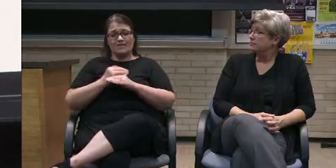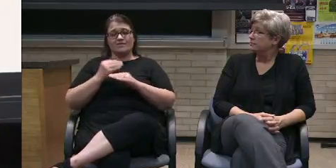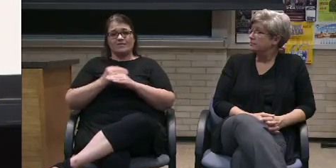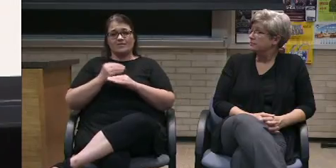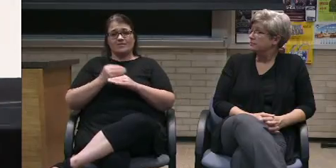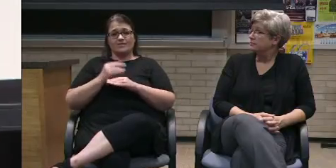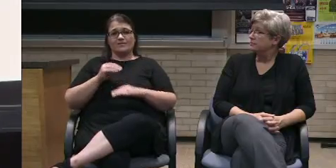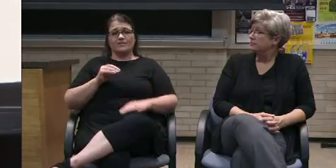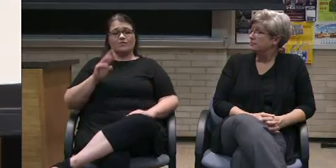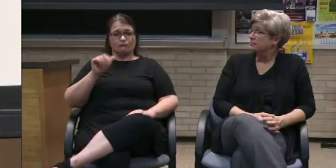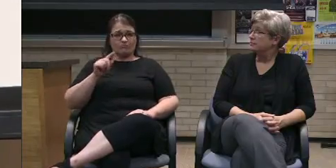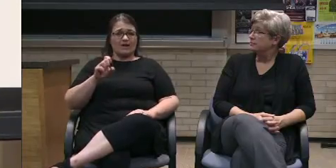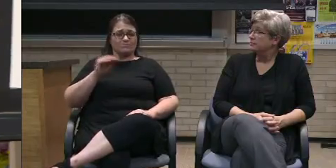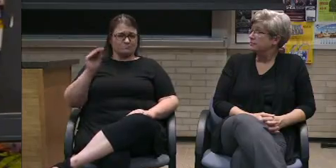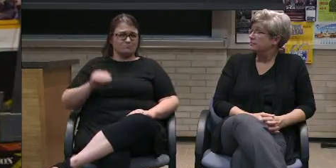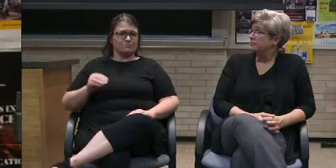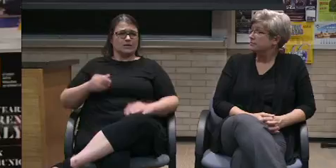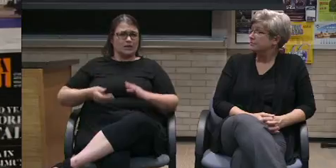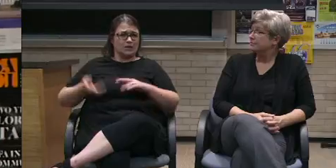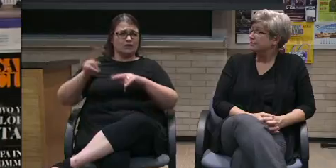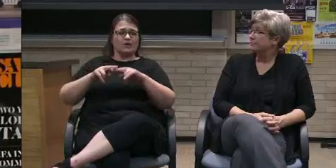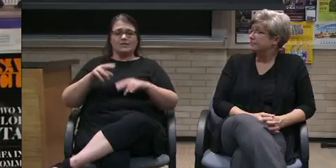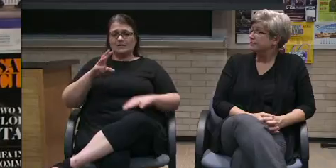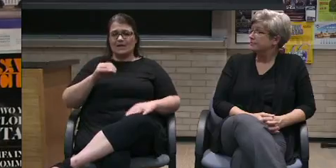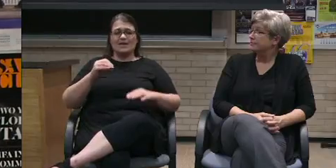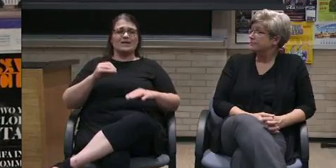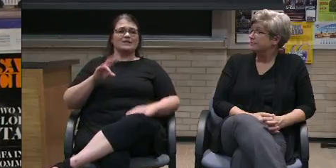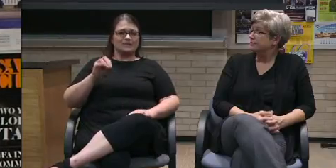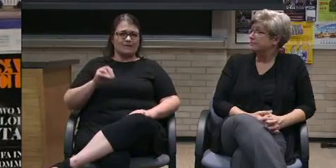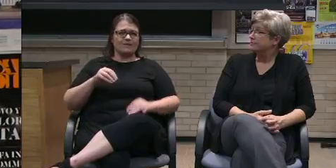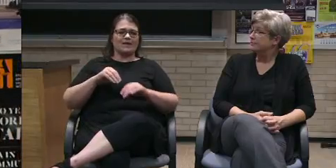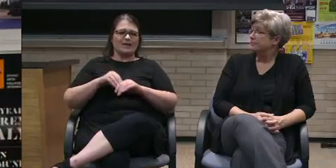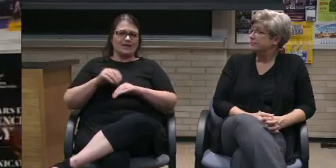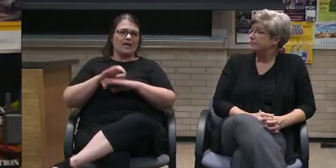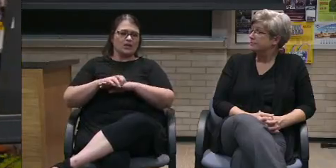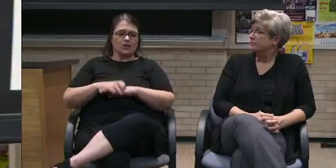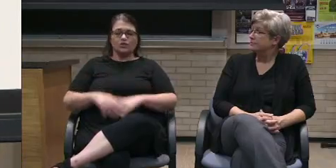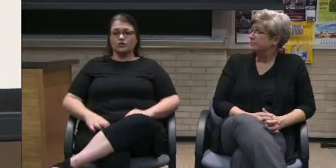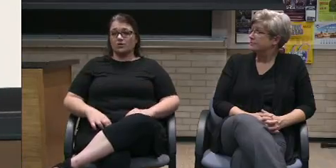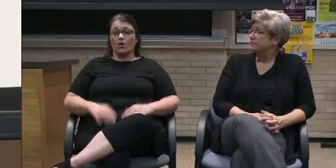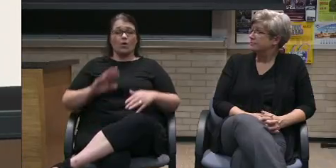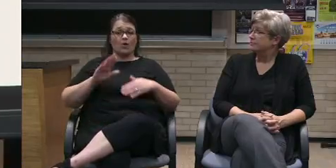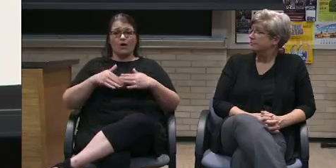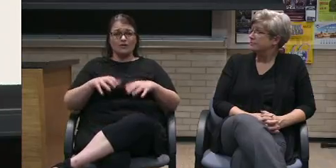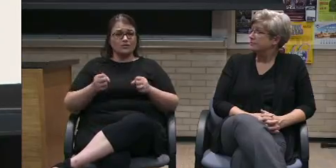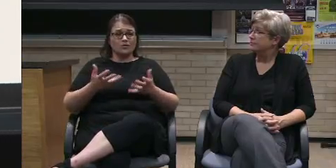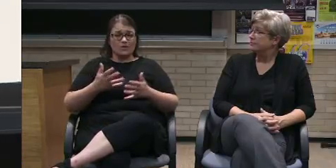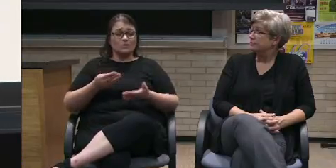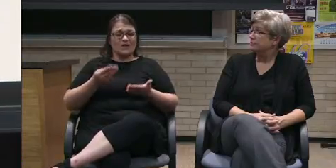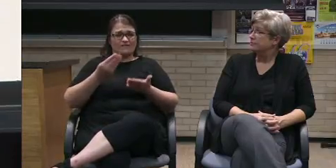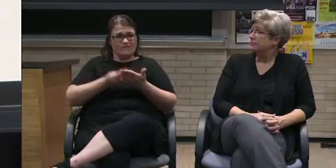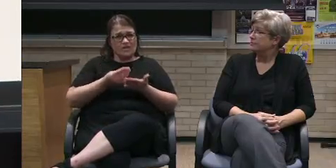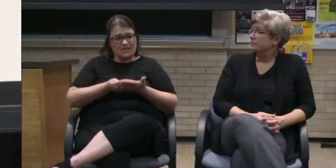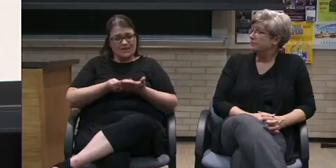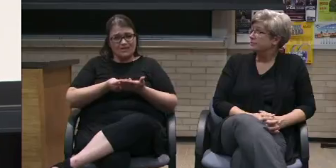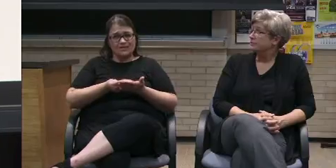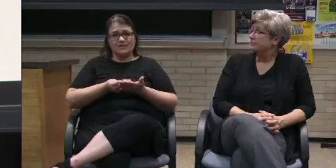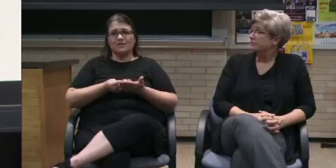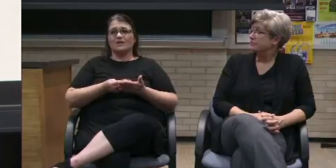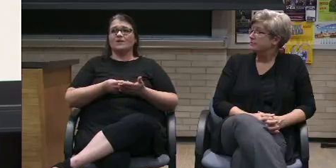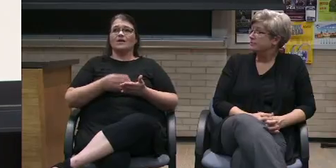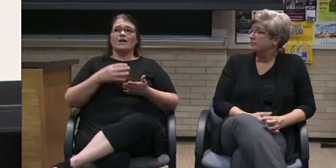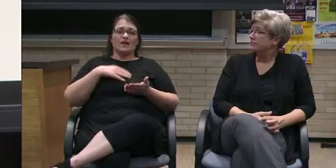English. And all it took was funding. So the same instructor teaches at the same time, developmental and